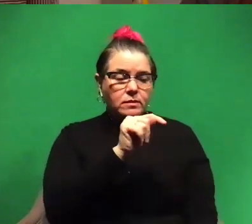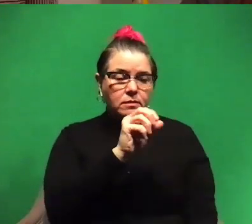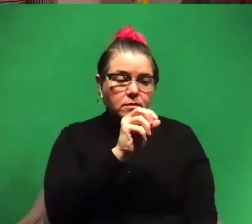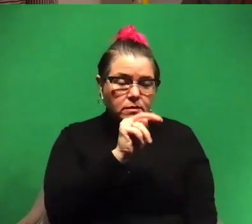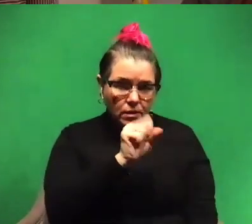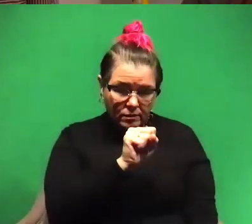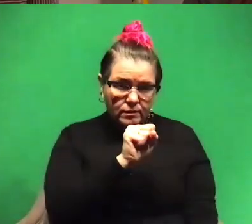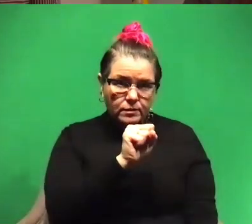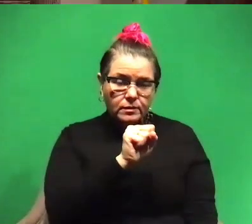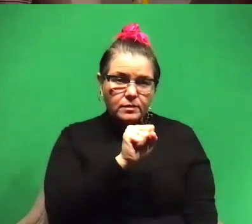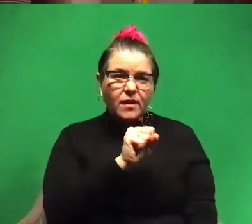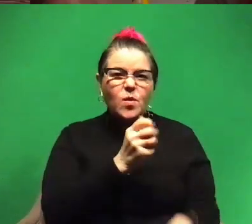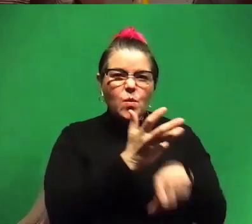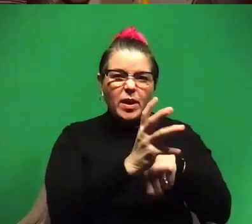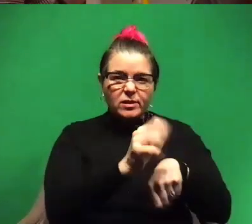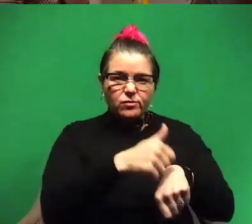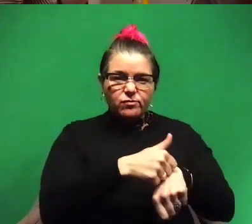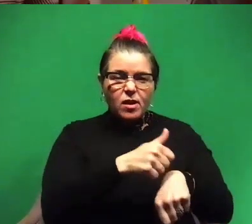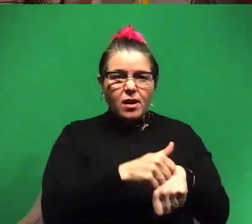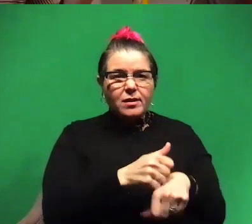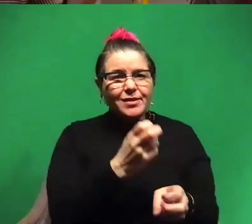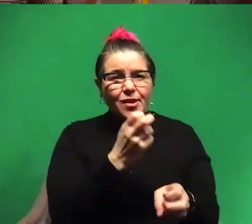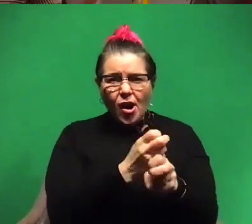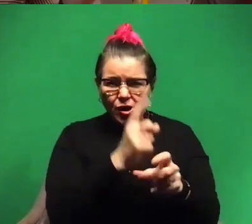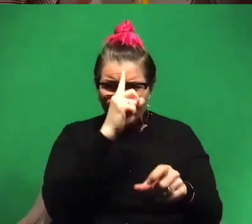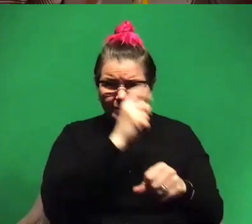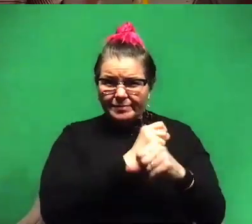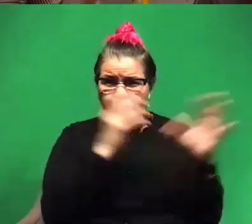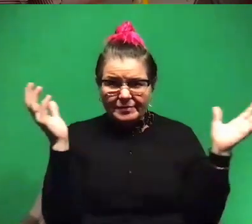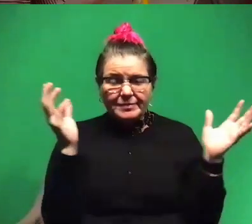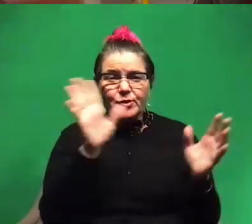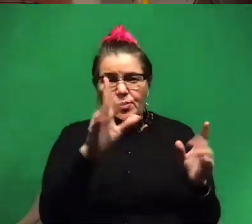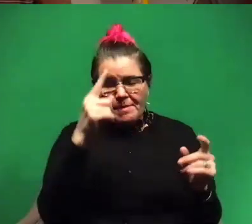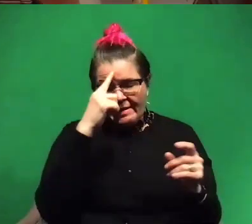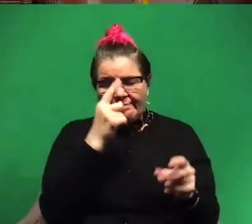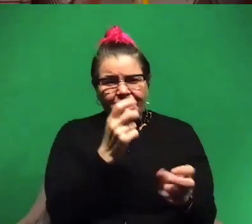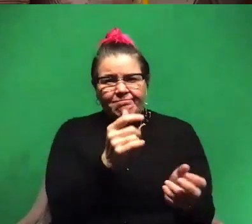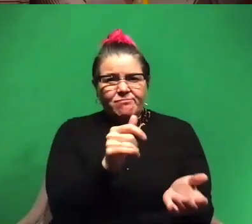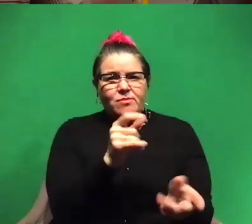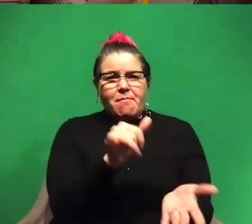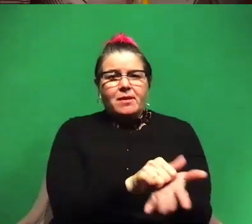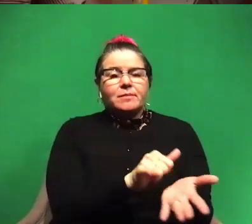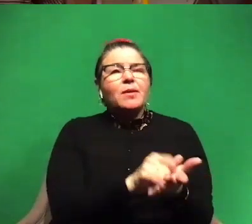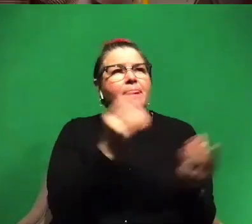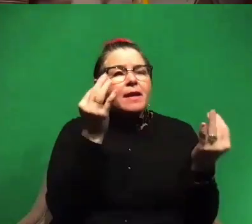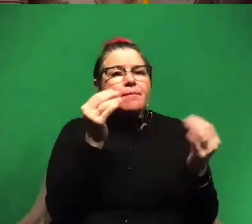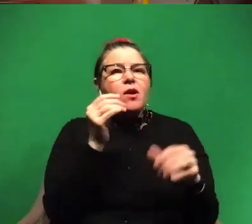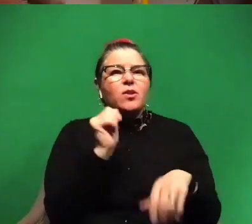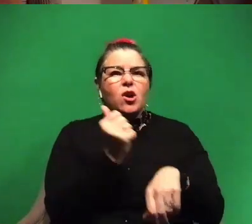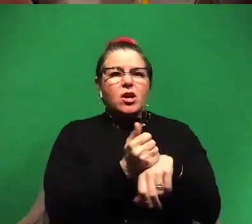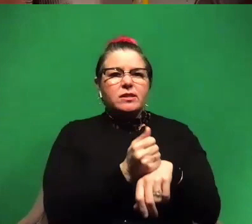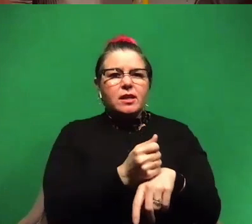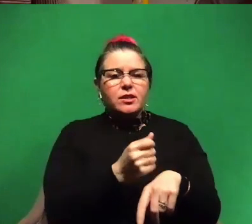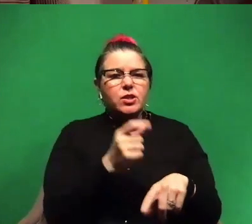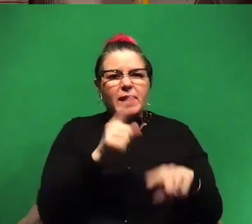of waste rock, which is like really hard to picture in your mind. But if you think about when you're on site, you just can't see